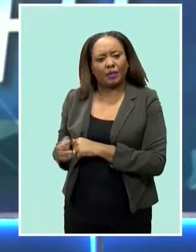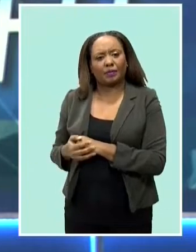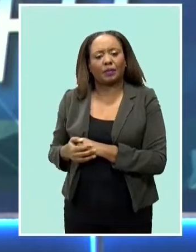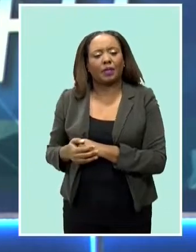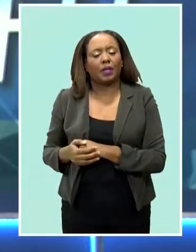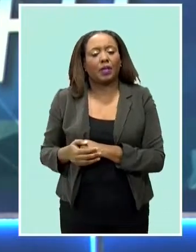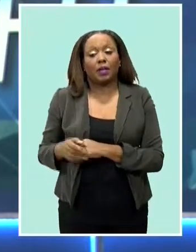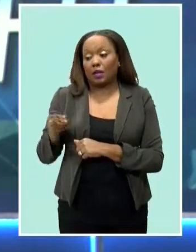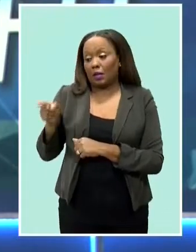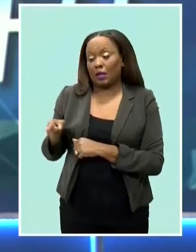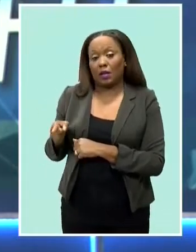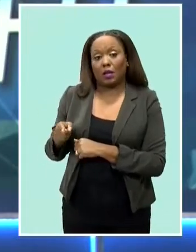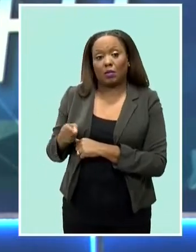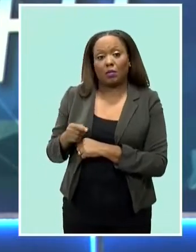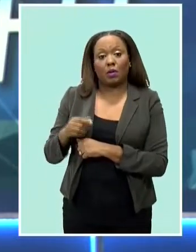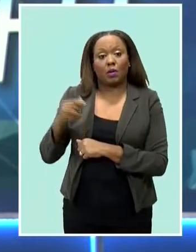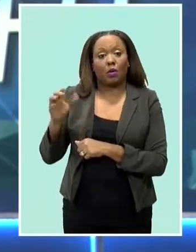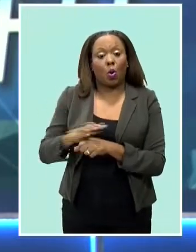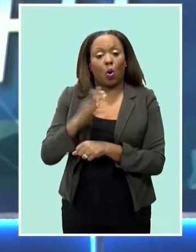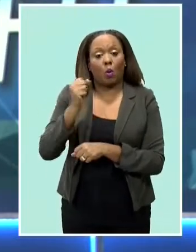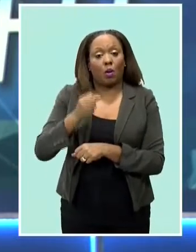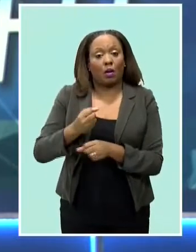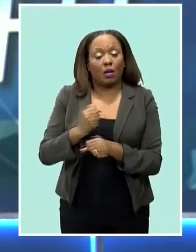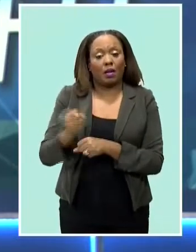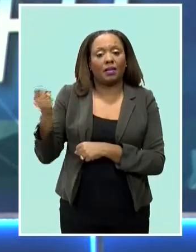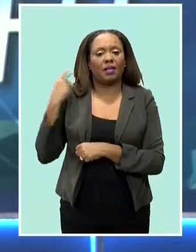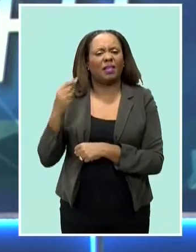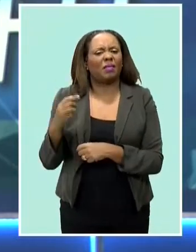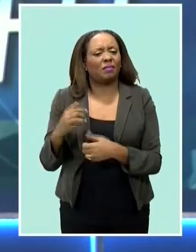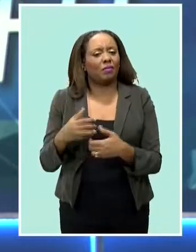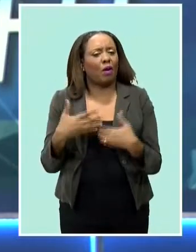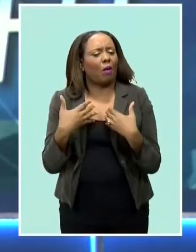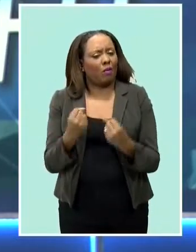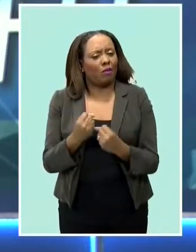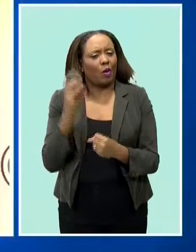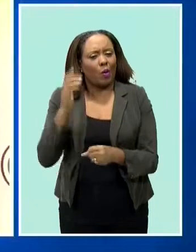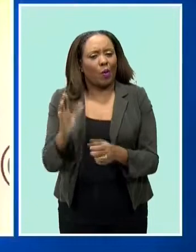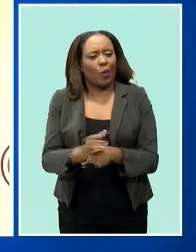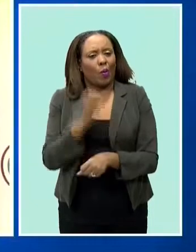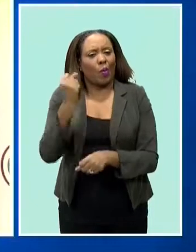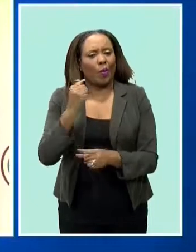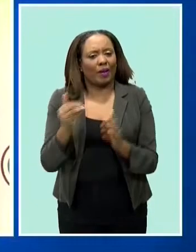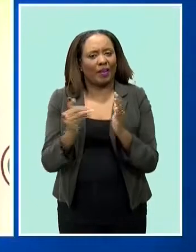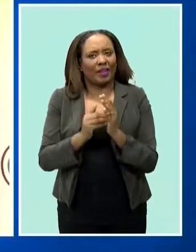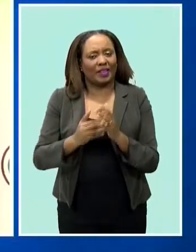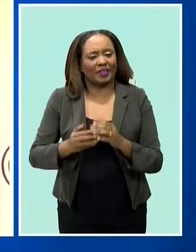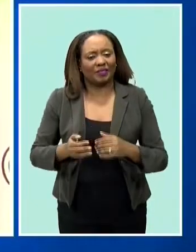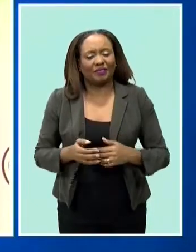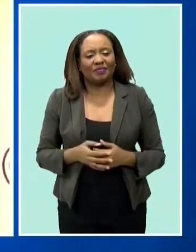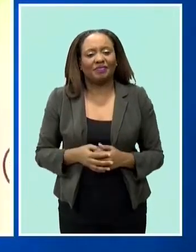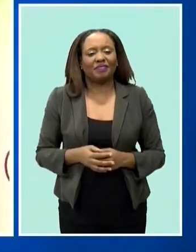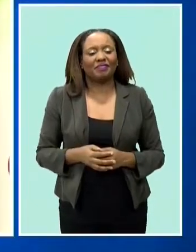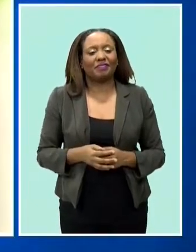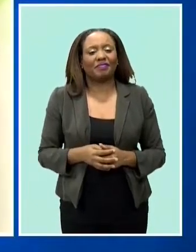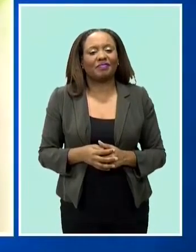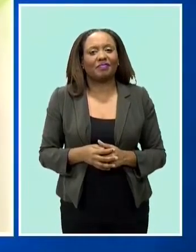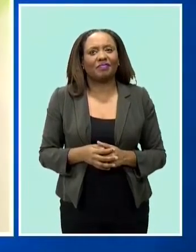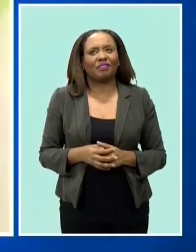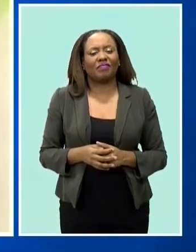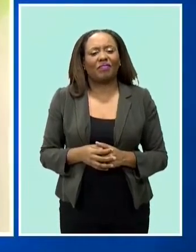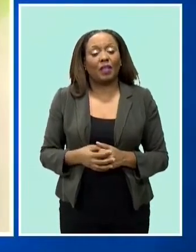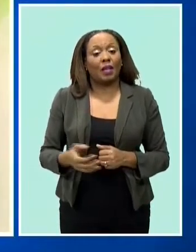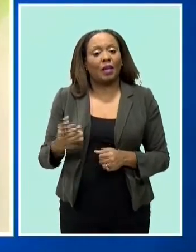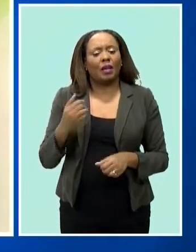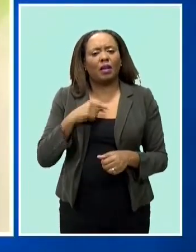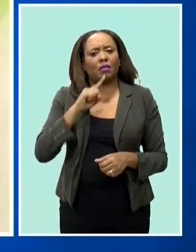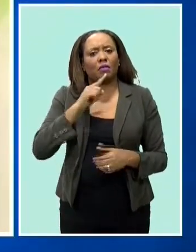in position number 3. He's confident about retaining his crown. You know, so that's where I've been performing. You know, it's been great.